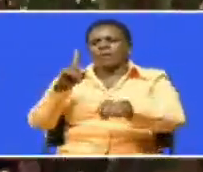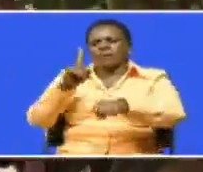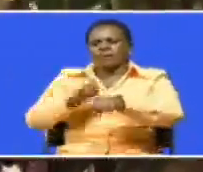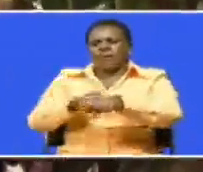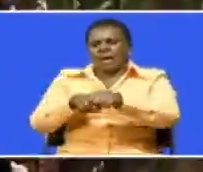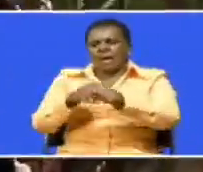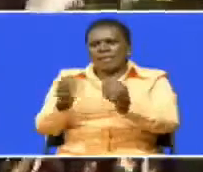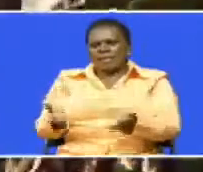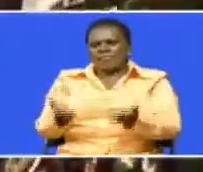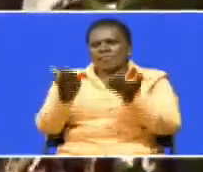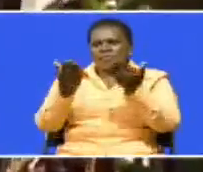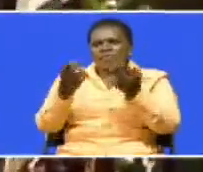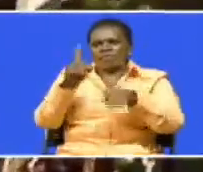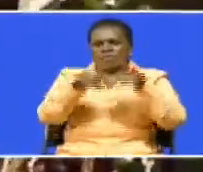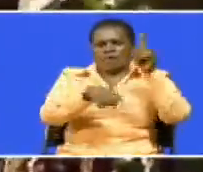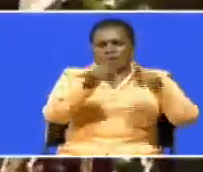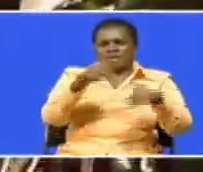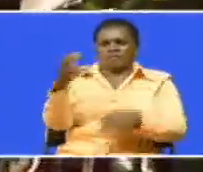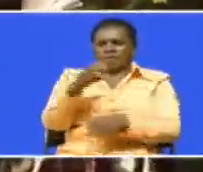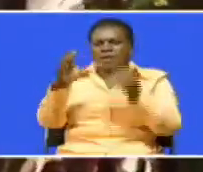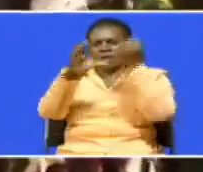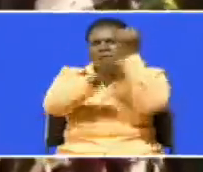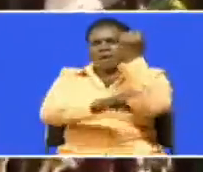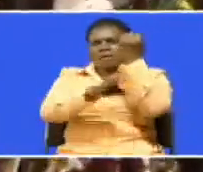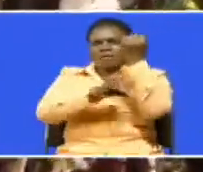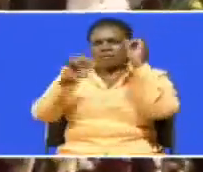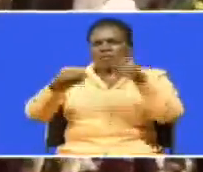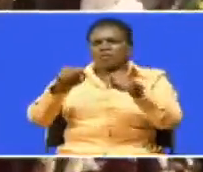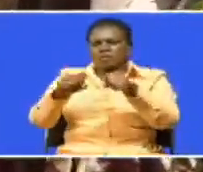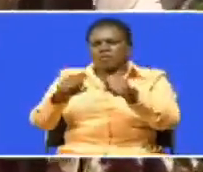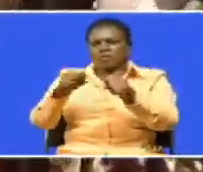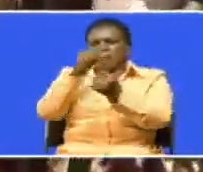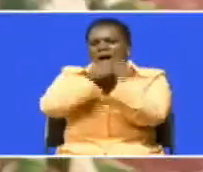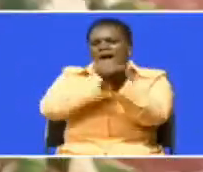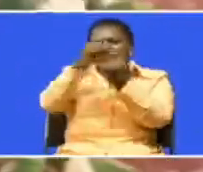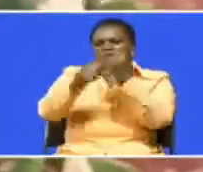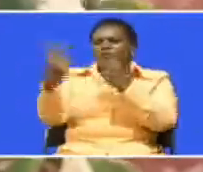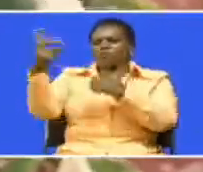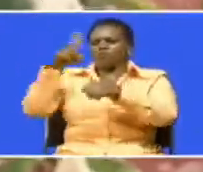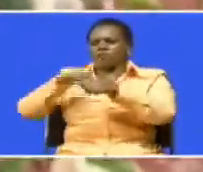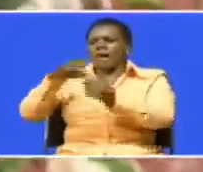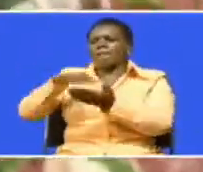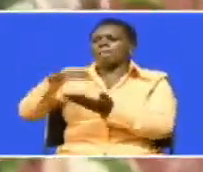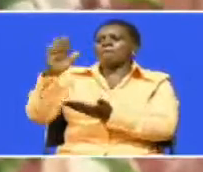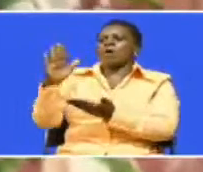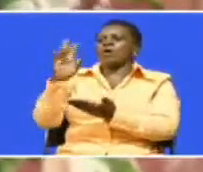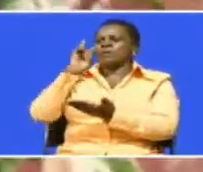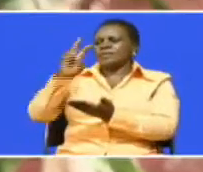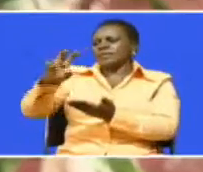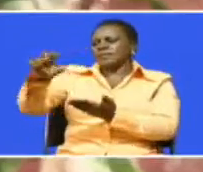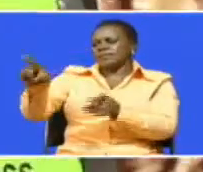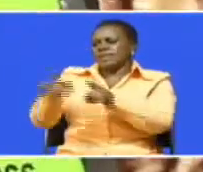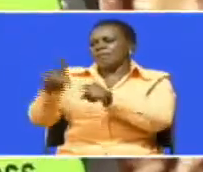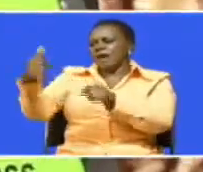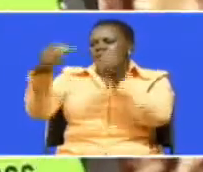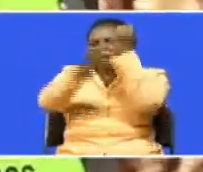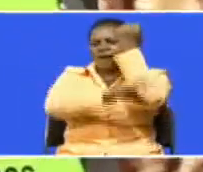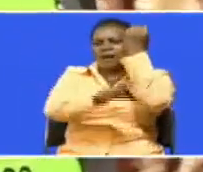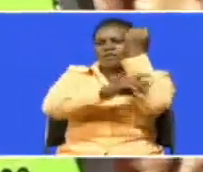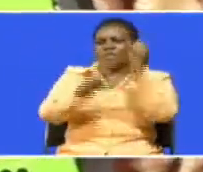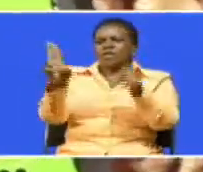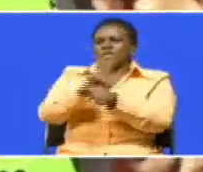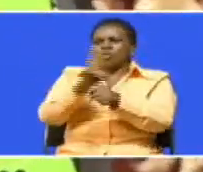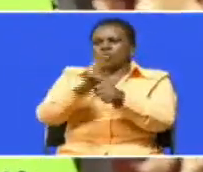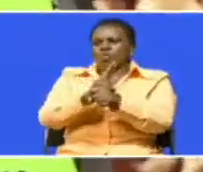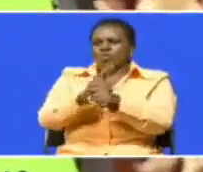improved variety is commercialized, the country will likely double its maize production, as witnessed in other countries already using